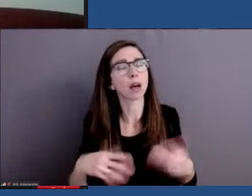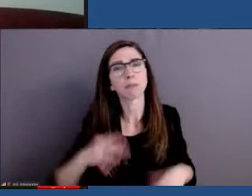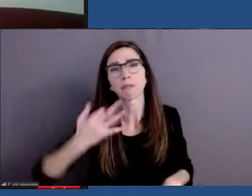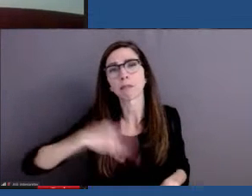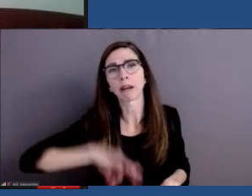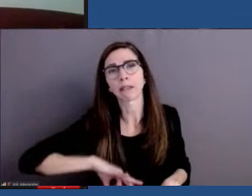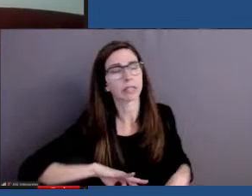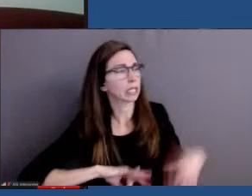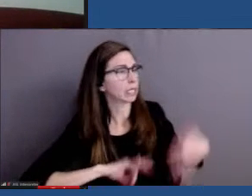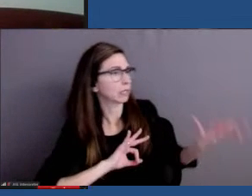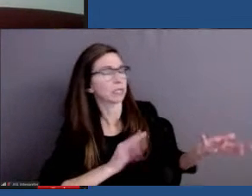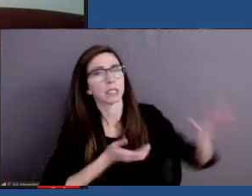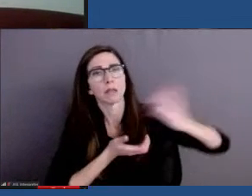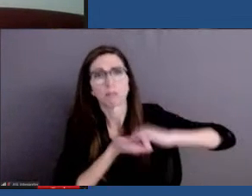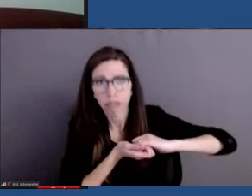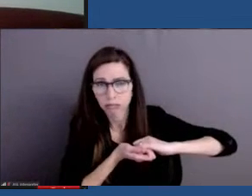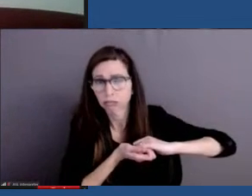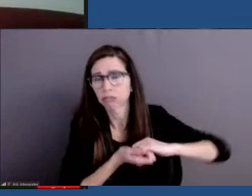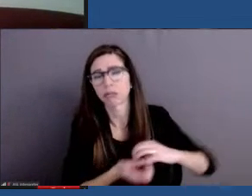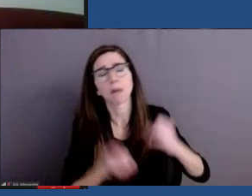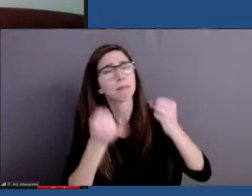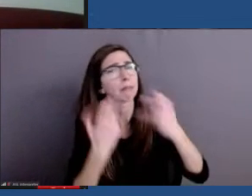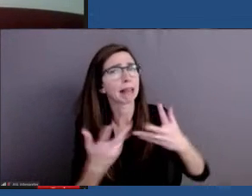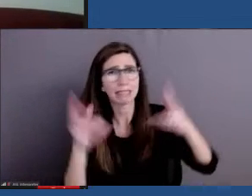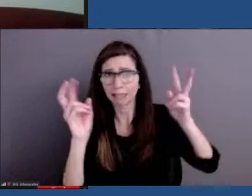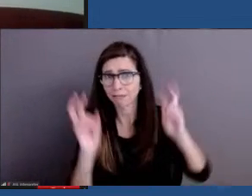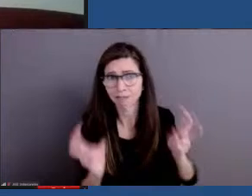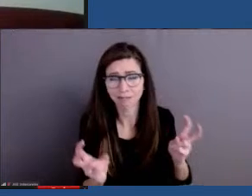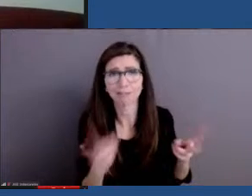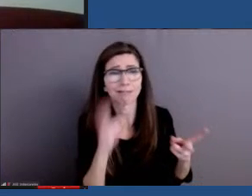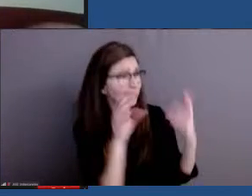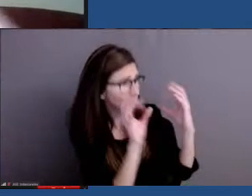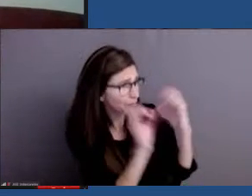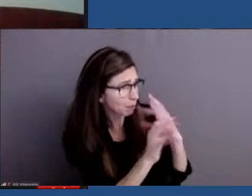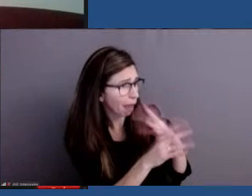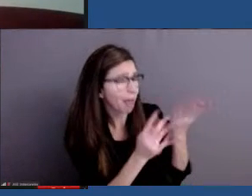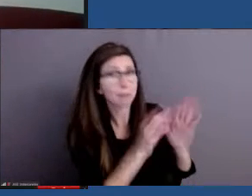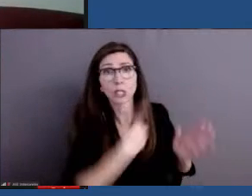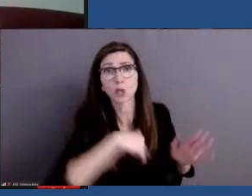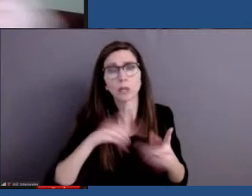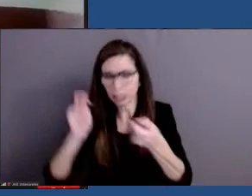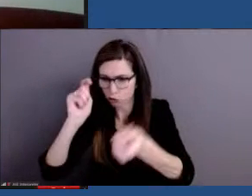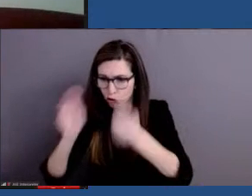on accessibility-related matters. It allows us to make positive changes towards